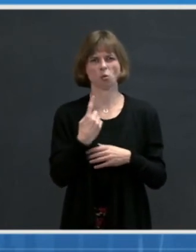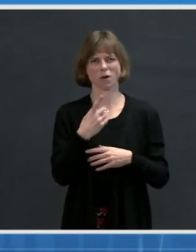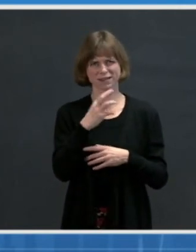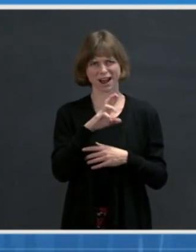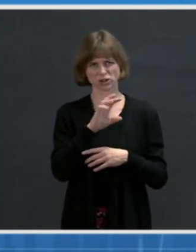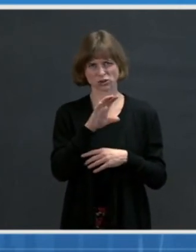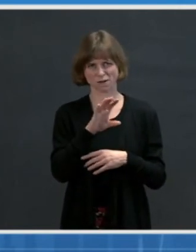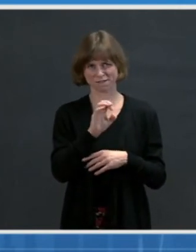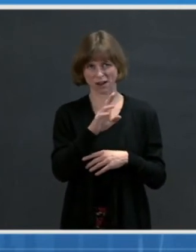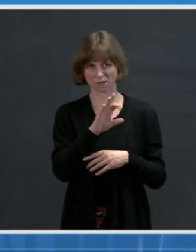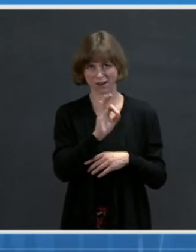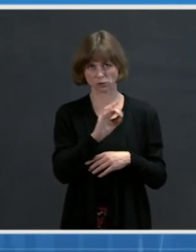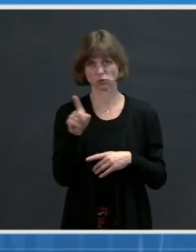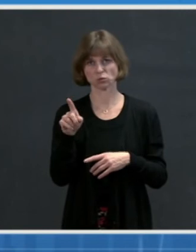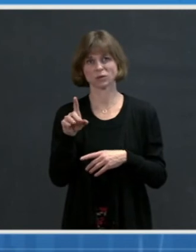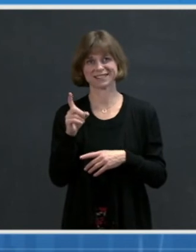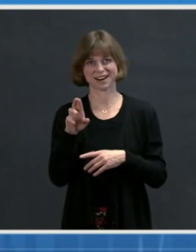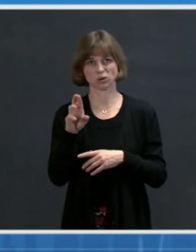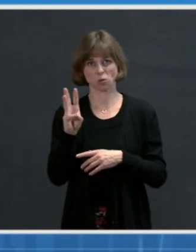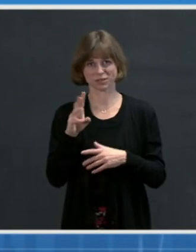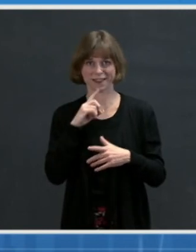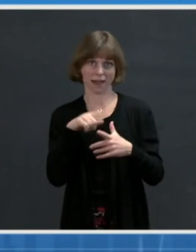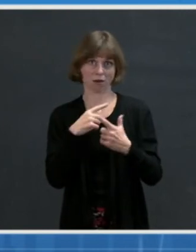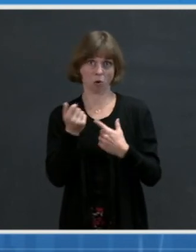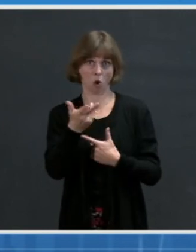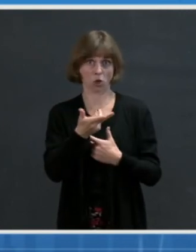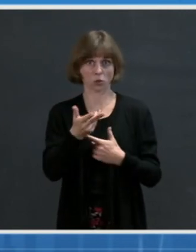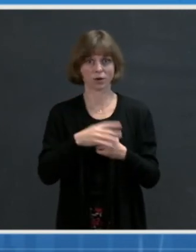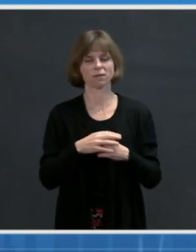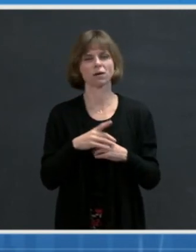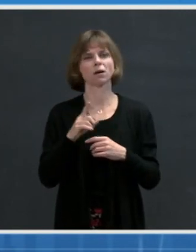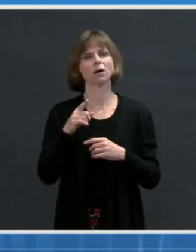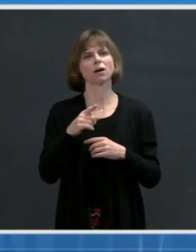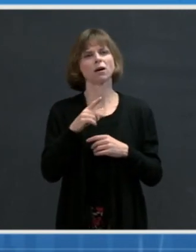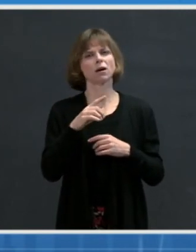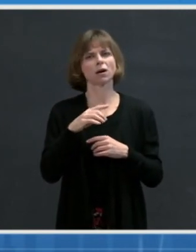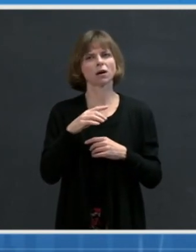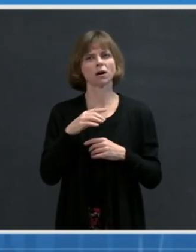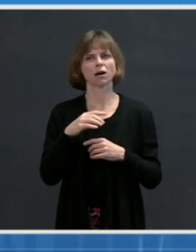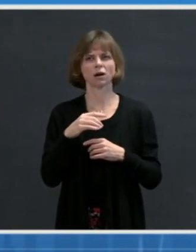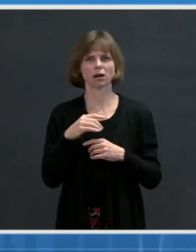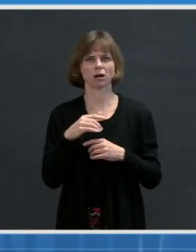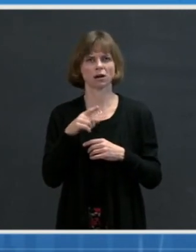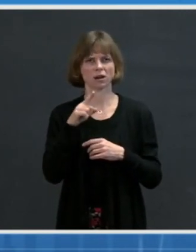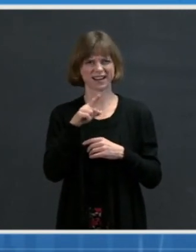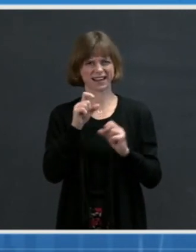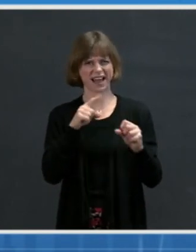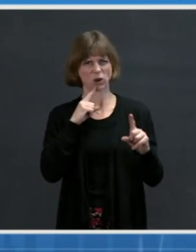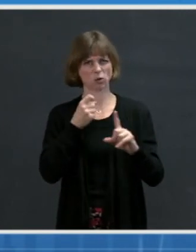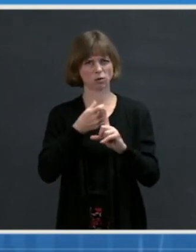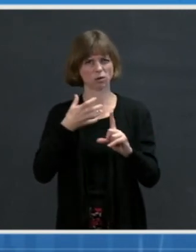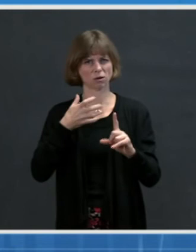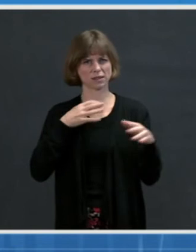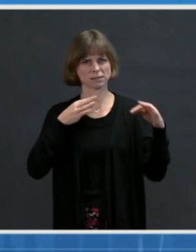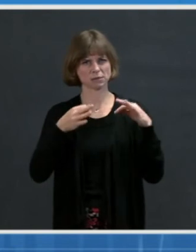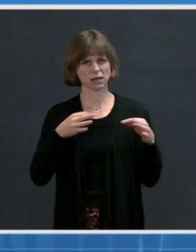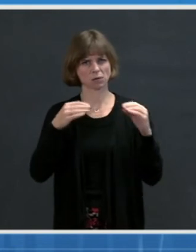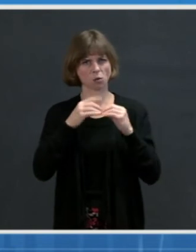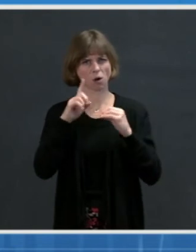you. On long COVID, I wonder if you could tell us just a little bit more about, and it's early, but what the epidemic